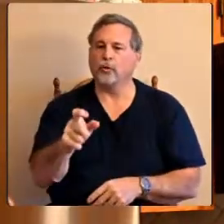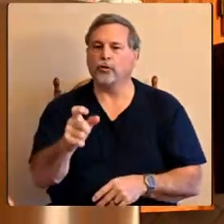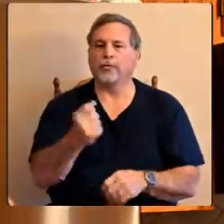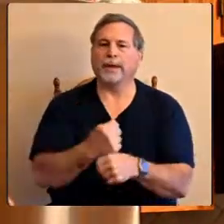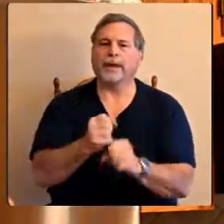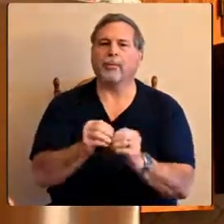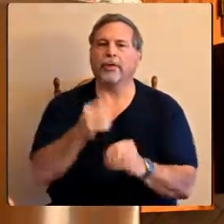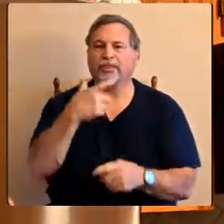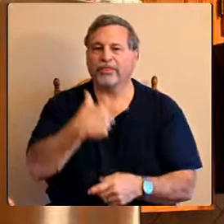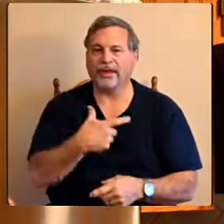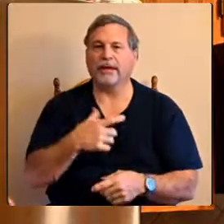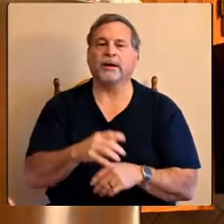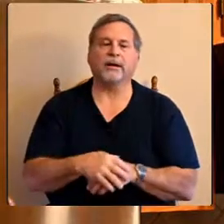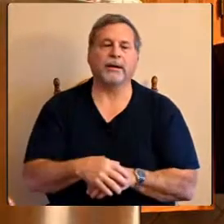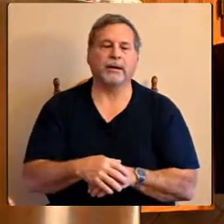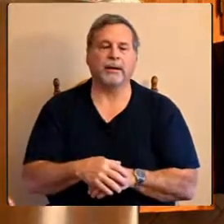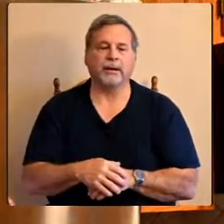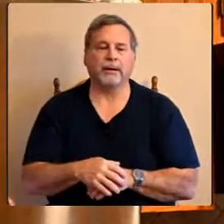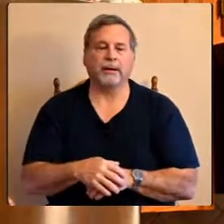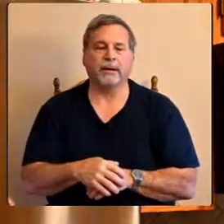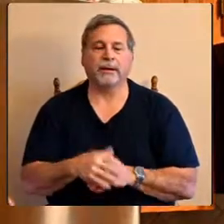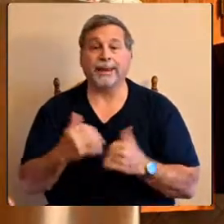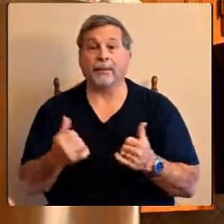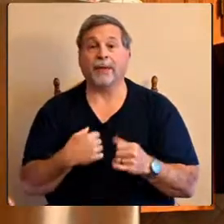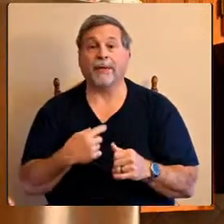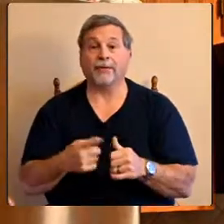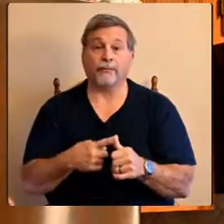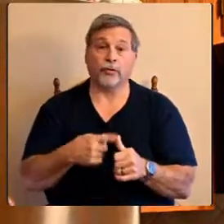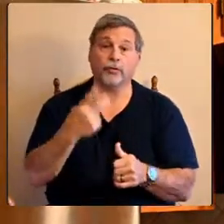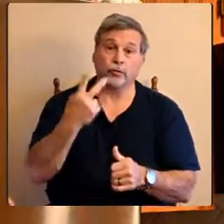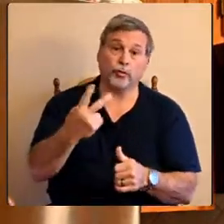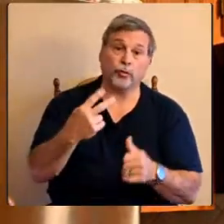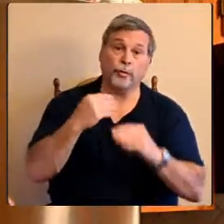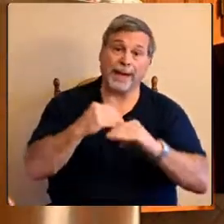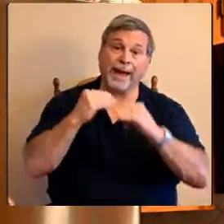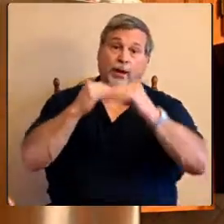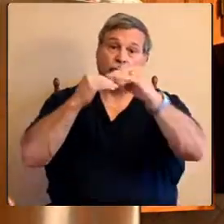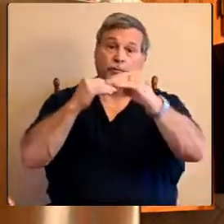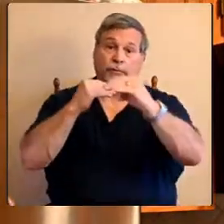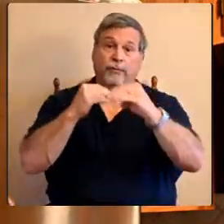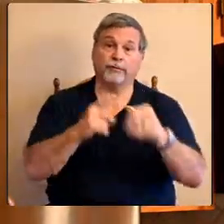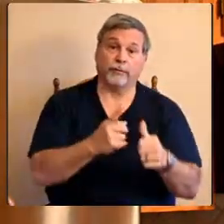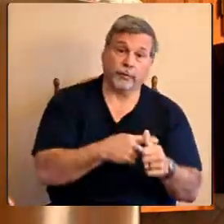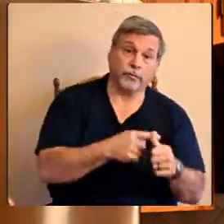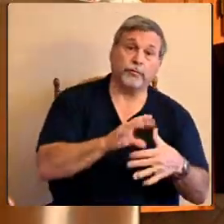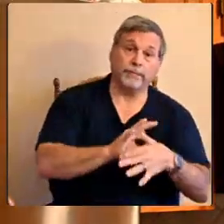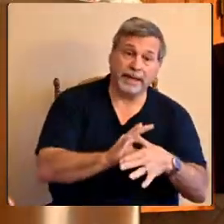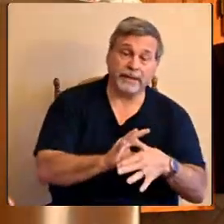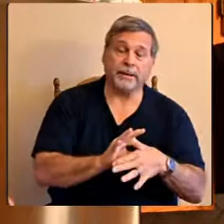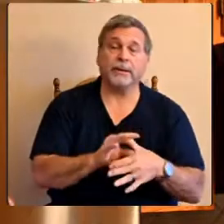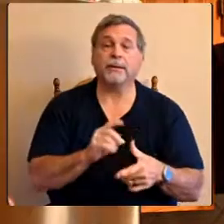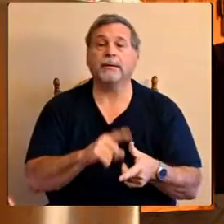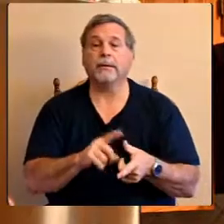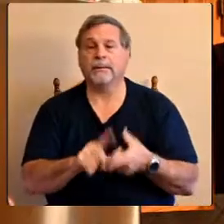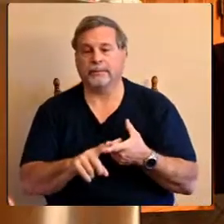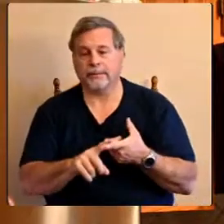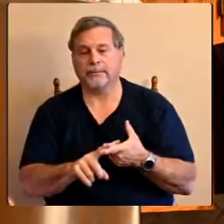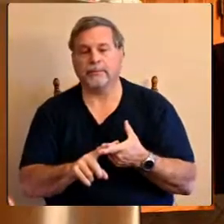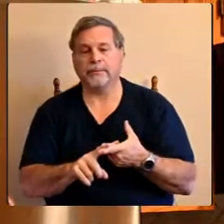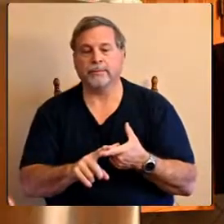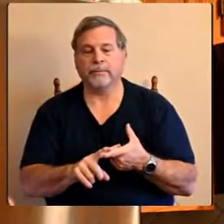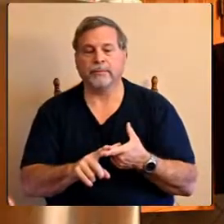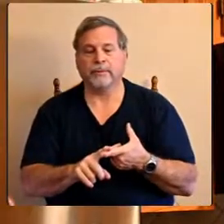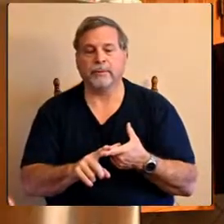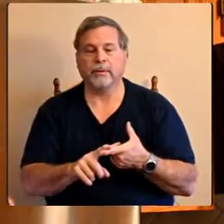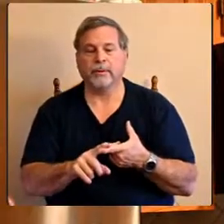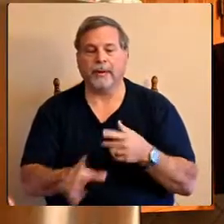thicken it up. And so now we've got our first two layers done, actually, because the first layer was the meat, and it made its own flavors there.